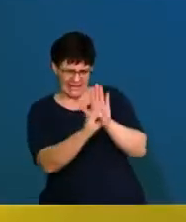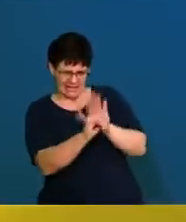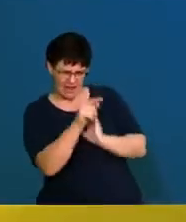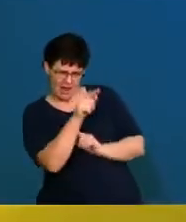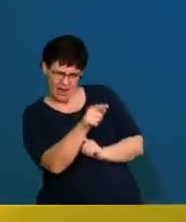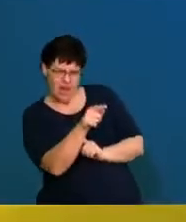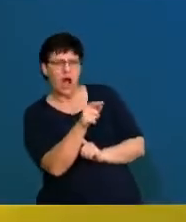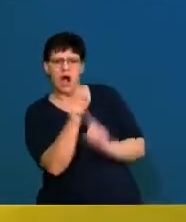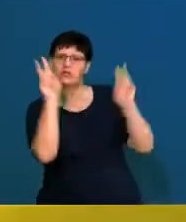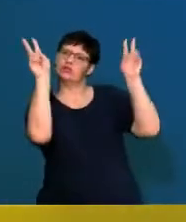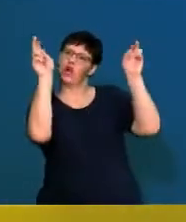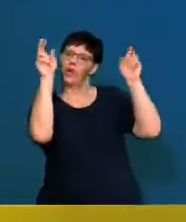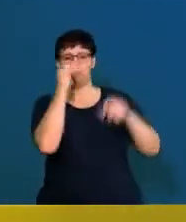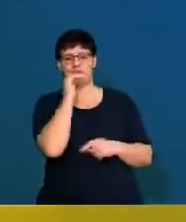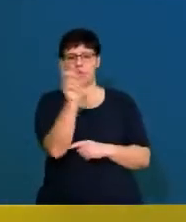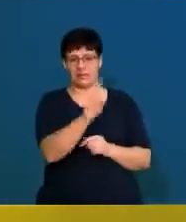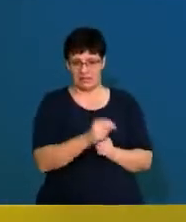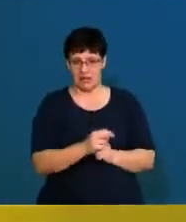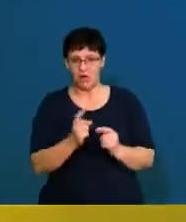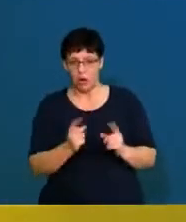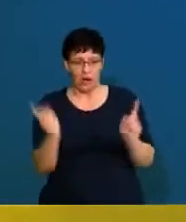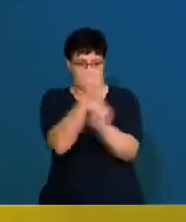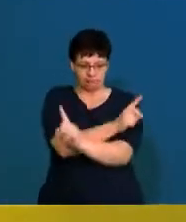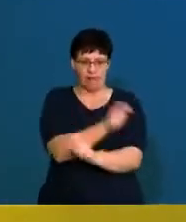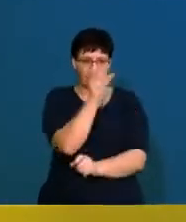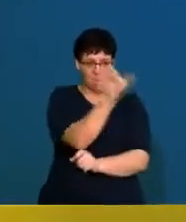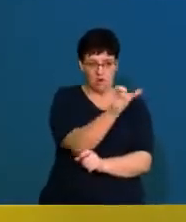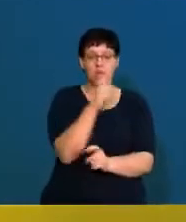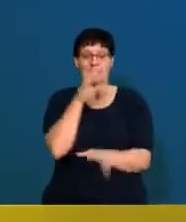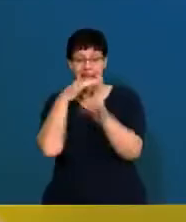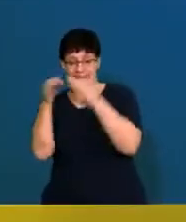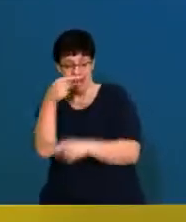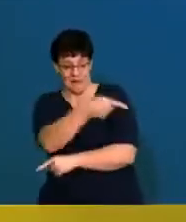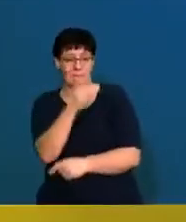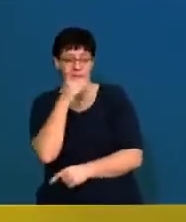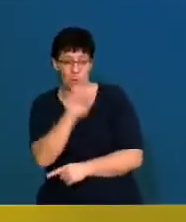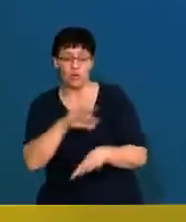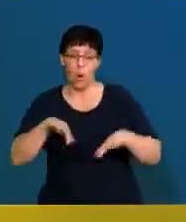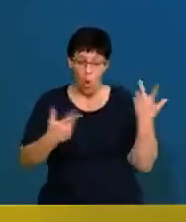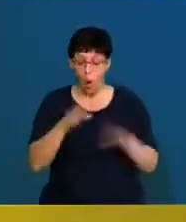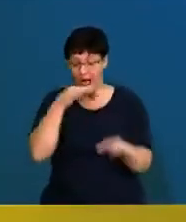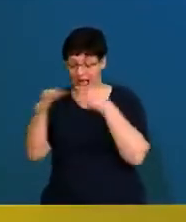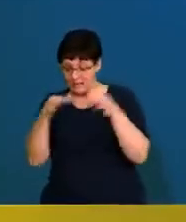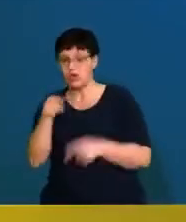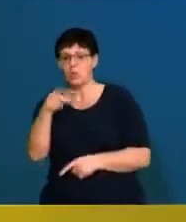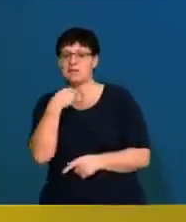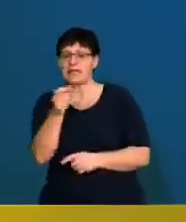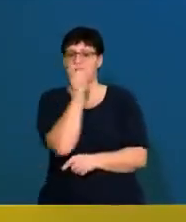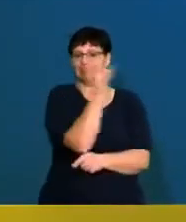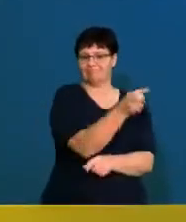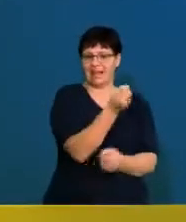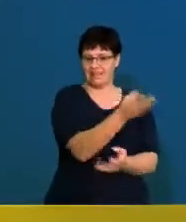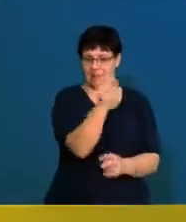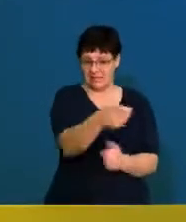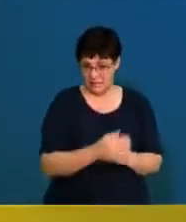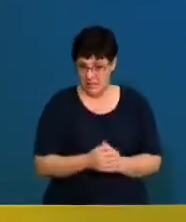a term for that description. So it could work both ways. It can be from a term to a description or description to a term.